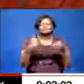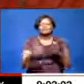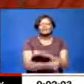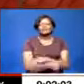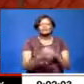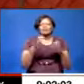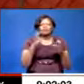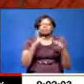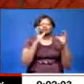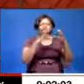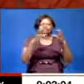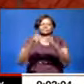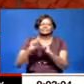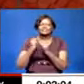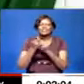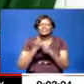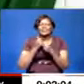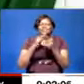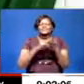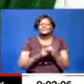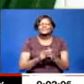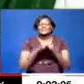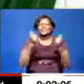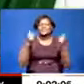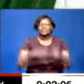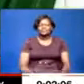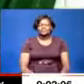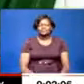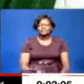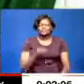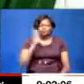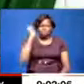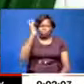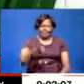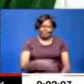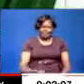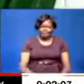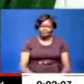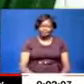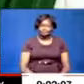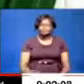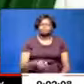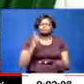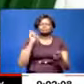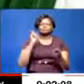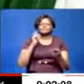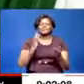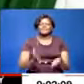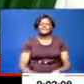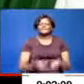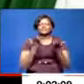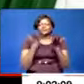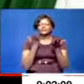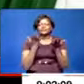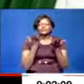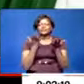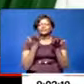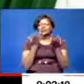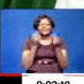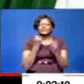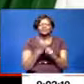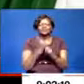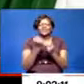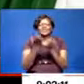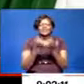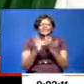multi-agency team to make the projects a reality. This will go a long way towards improving the ease of doing business in